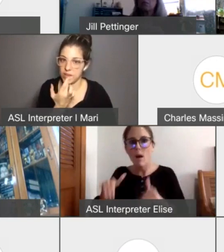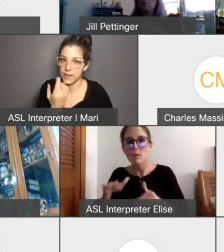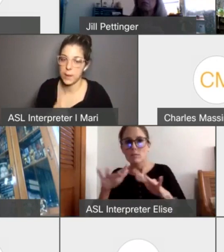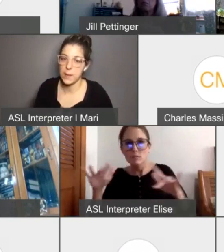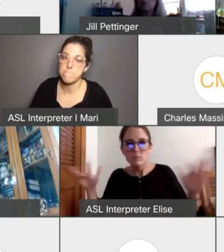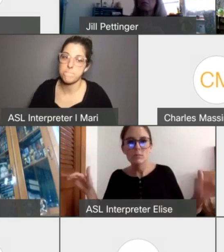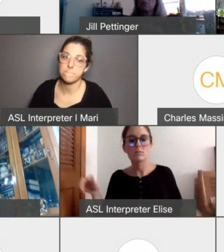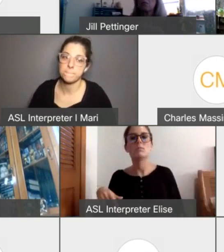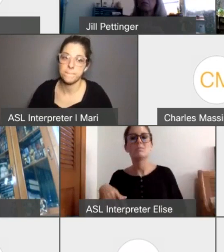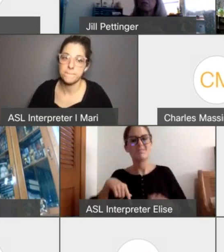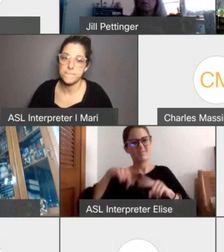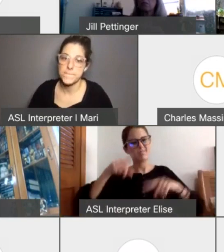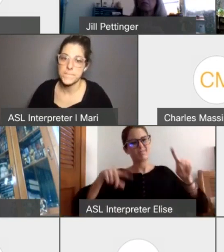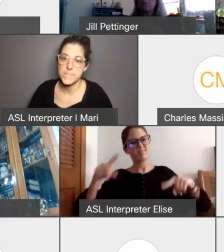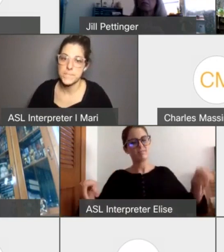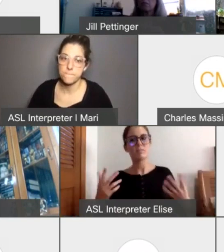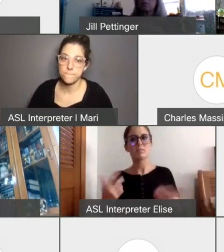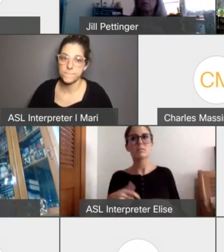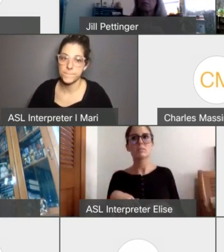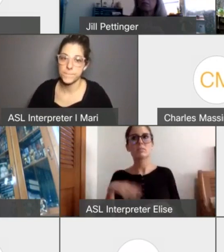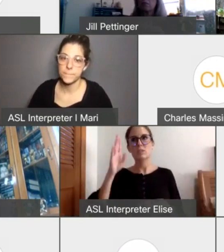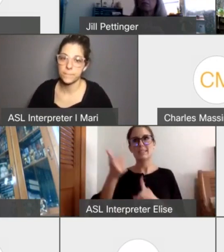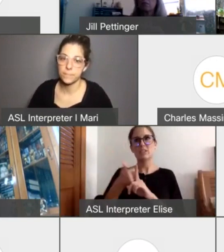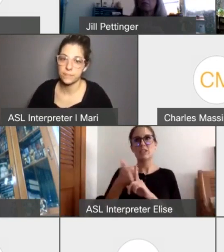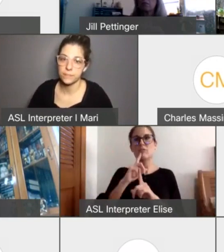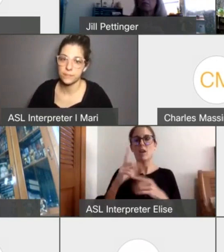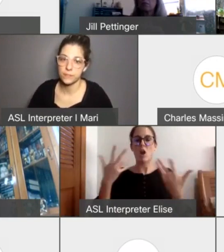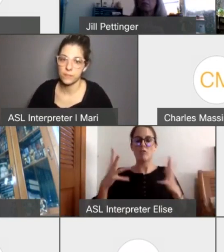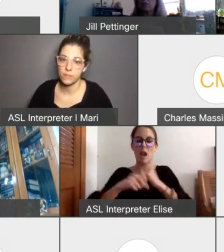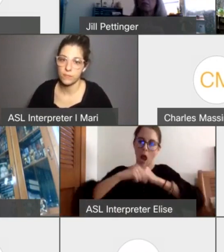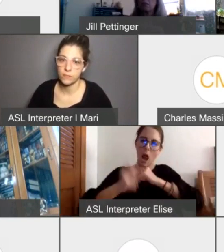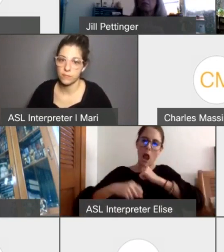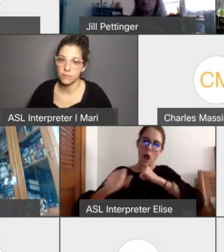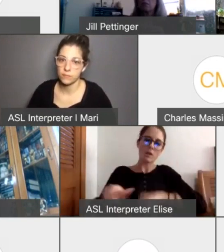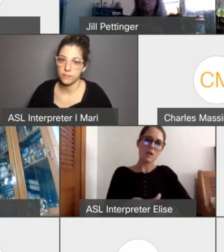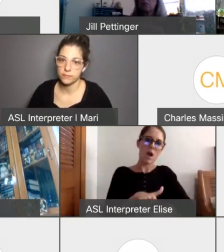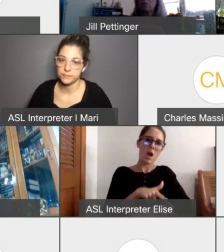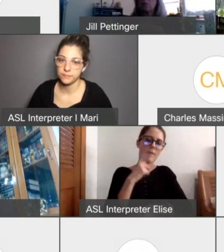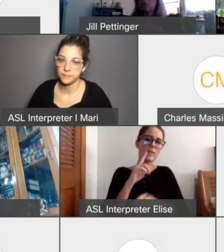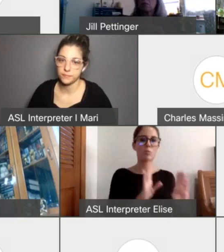different the presentation is already a very long presentation for a